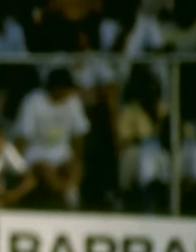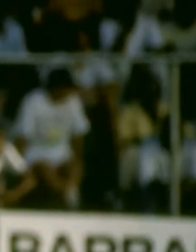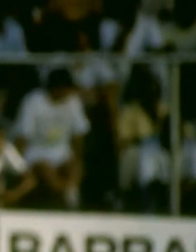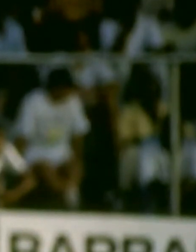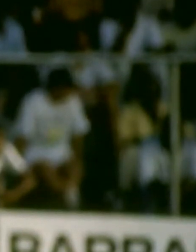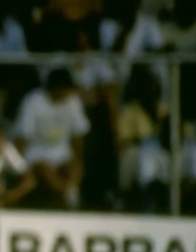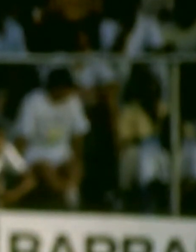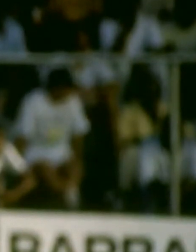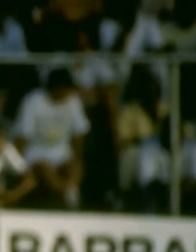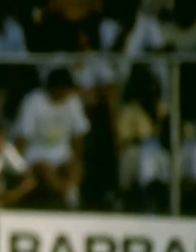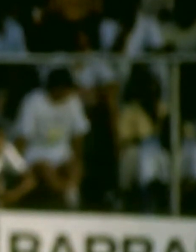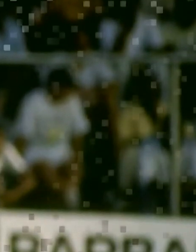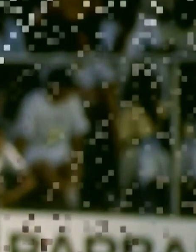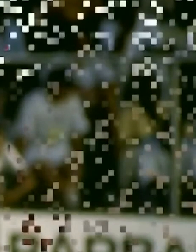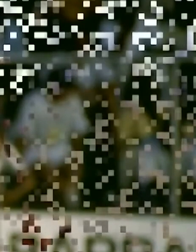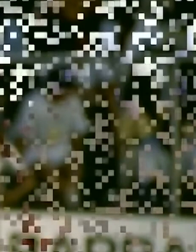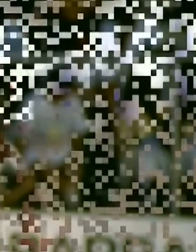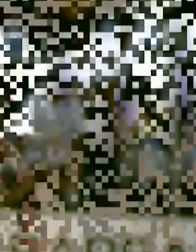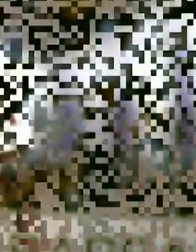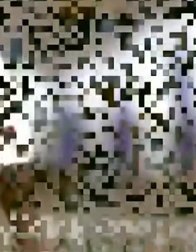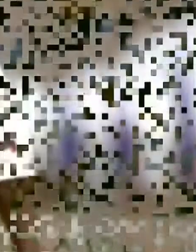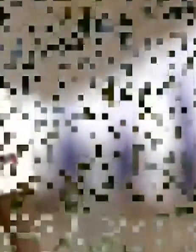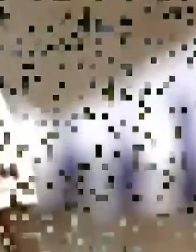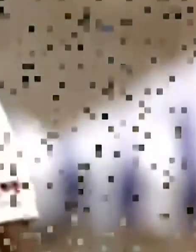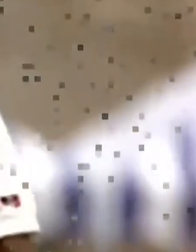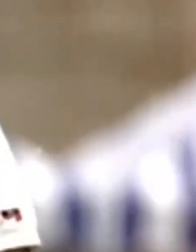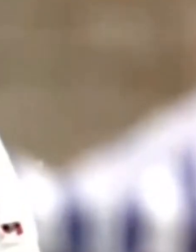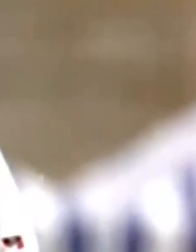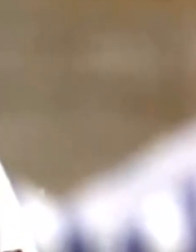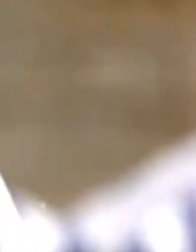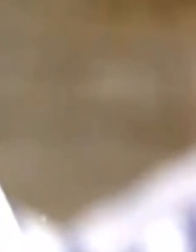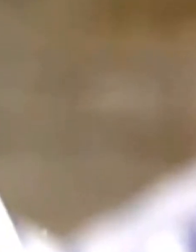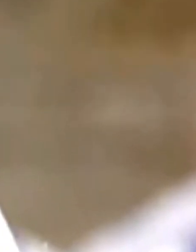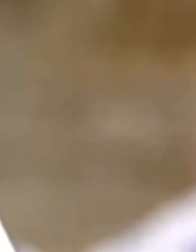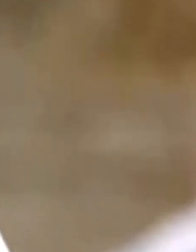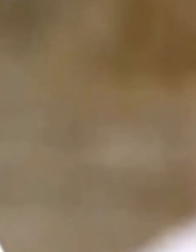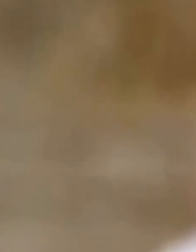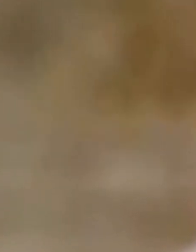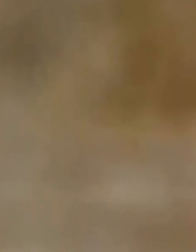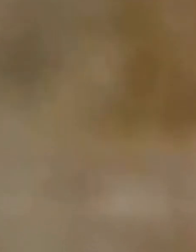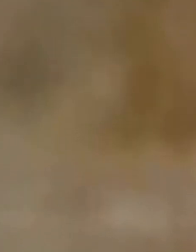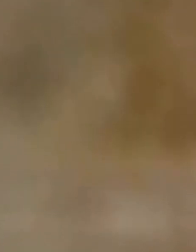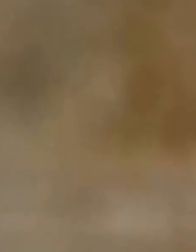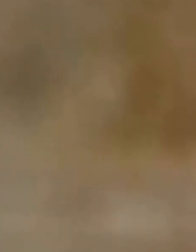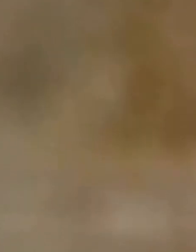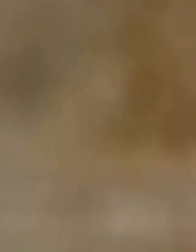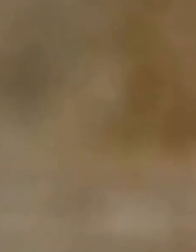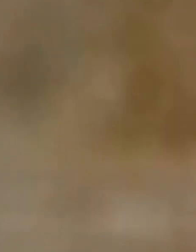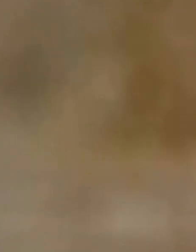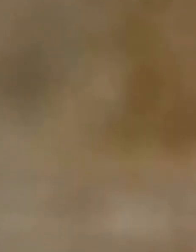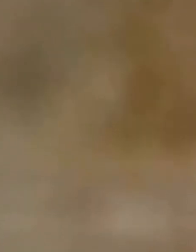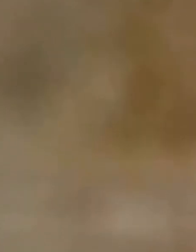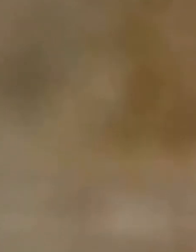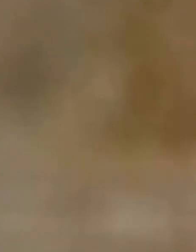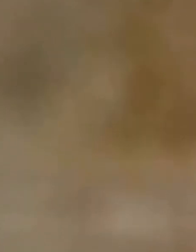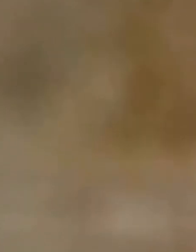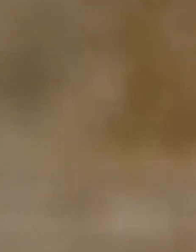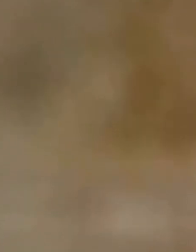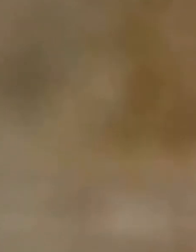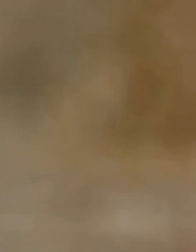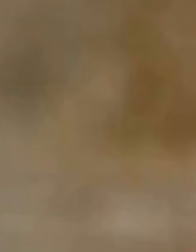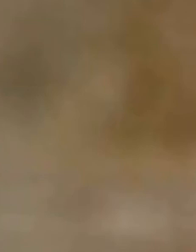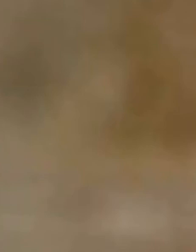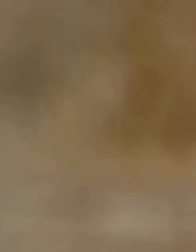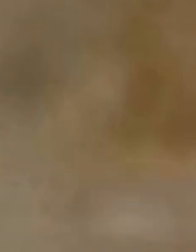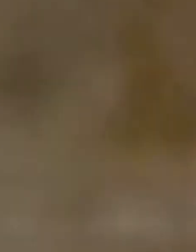team, I look up to this man. But I'm speaking from that. I don't know what, since he retired, you know, what he have